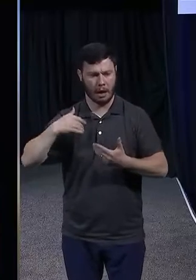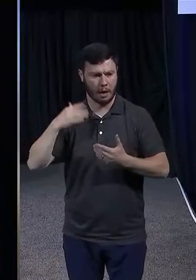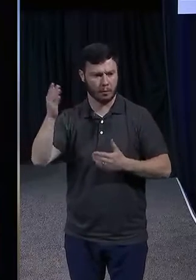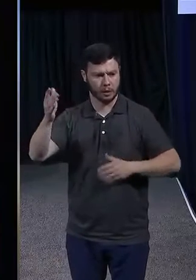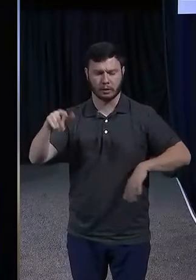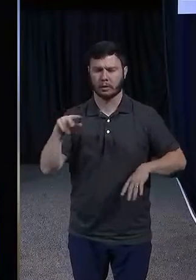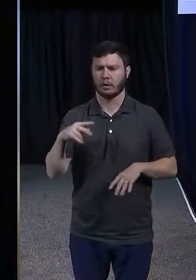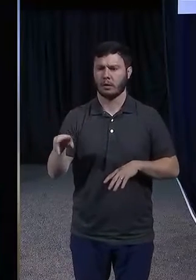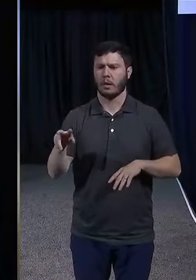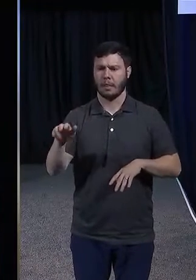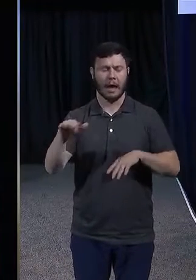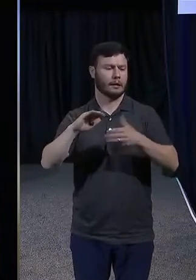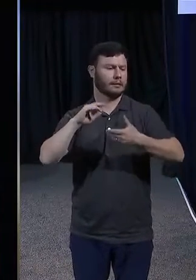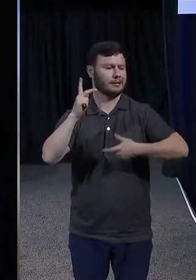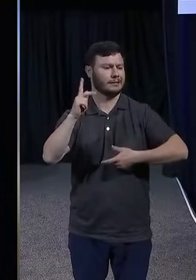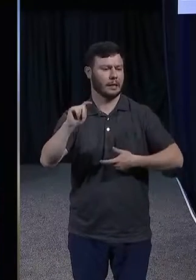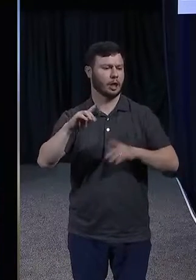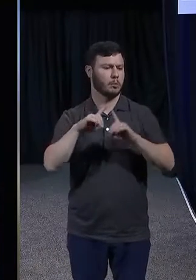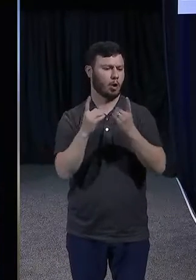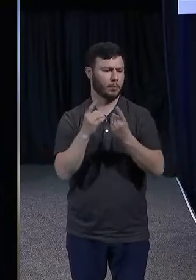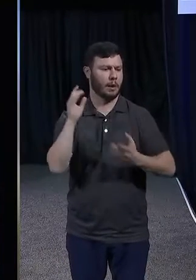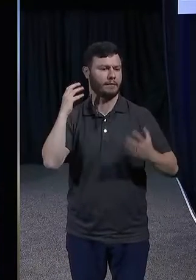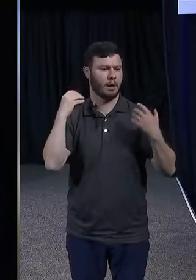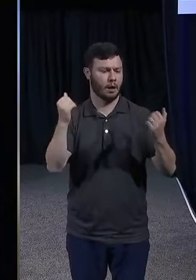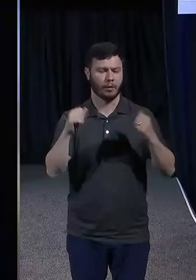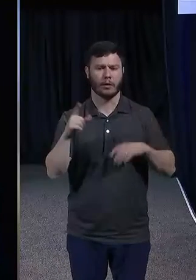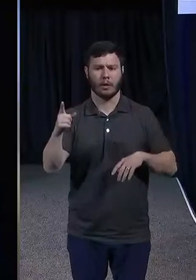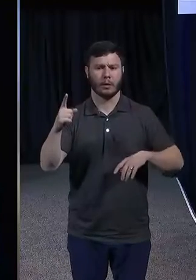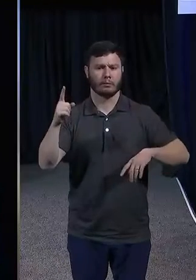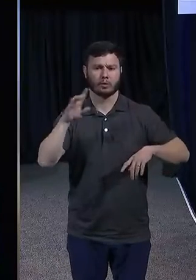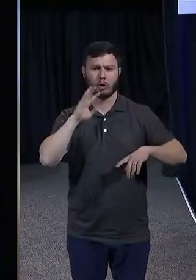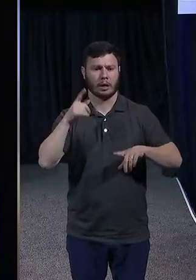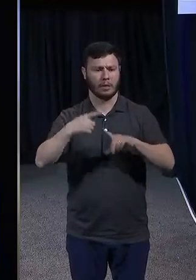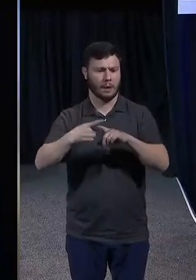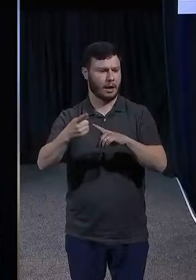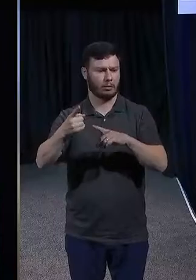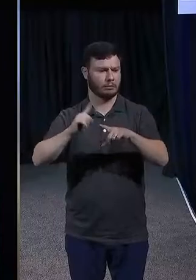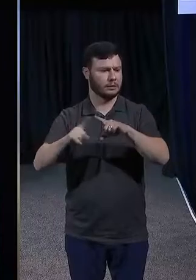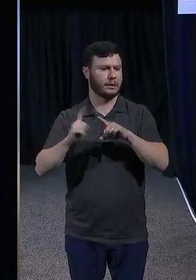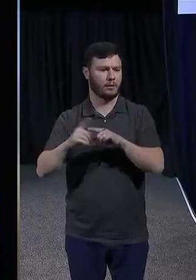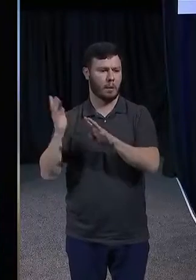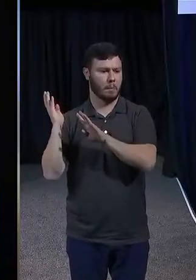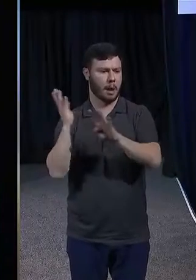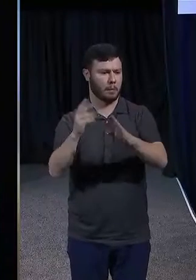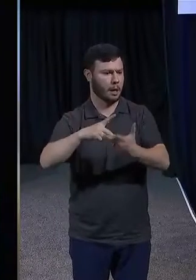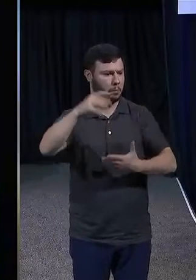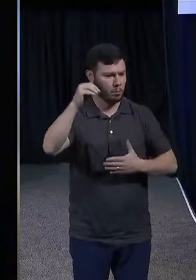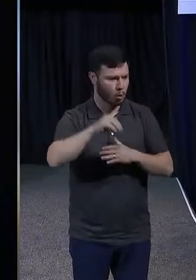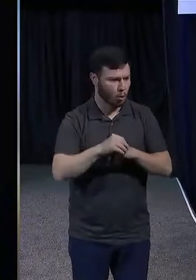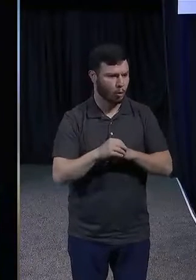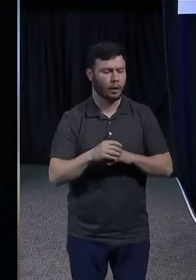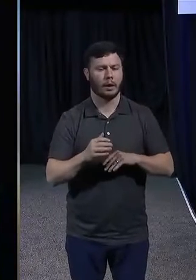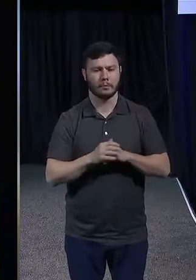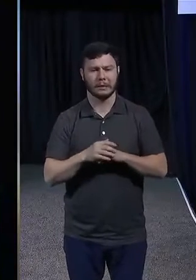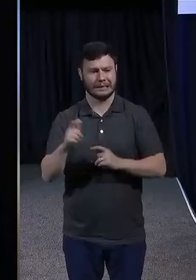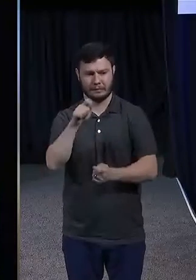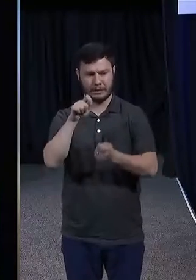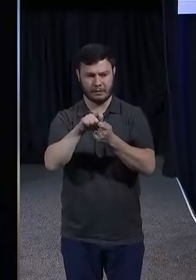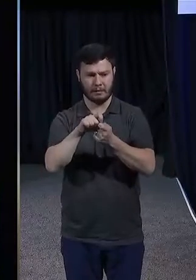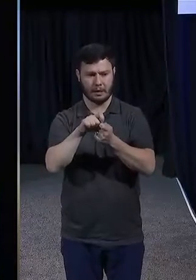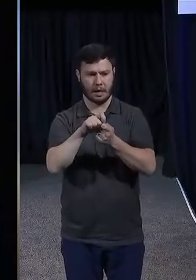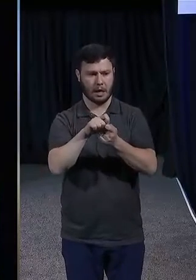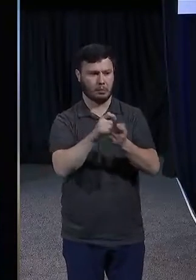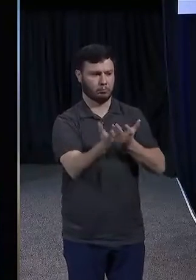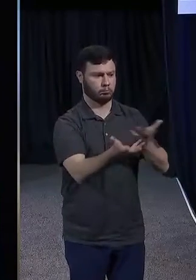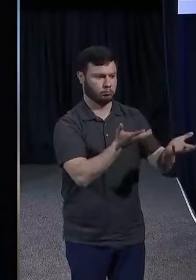the Kentucky Department of Health, and talking about some pipeline programs, some dual enrollment programs, specifically working with certain